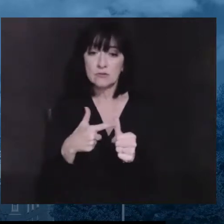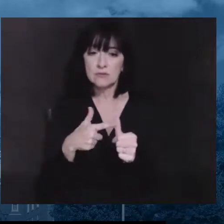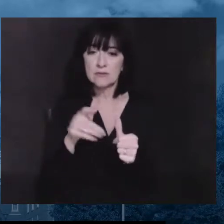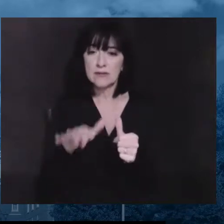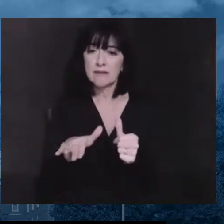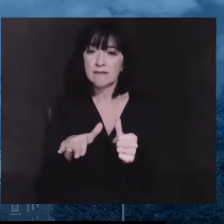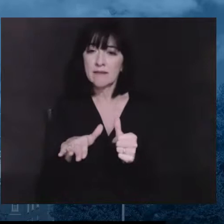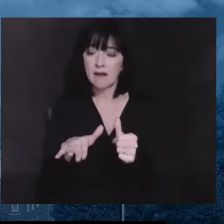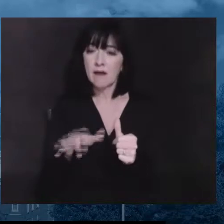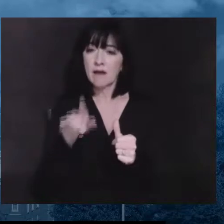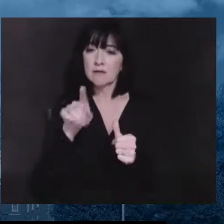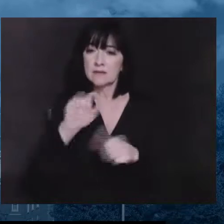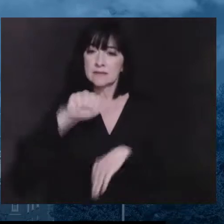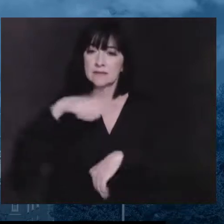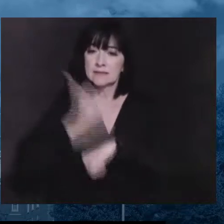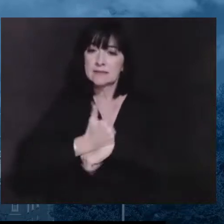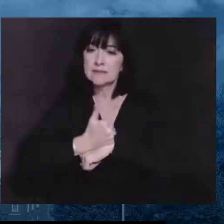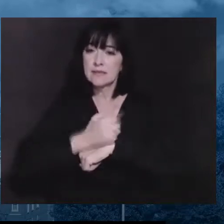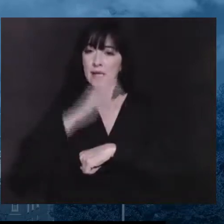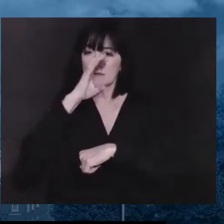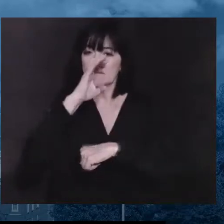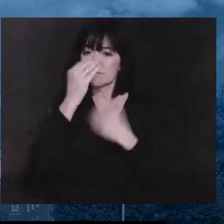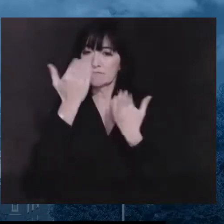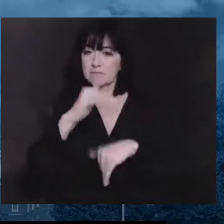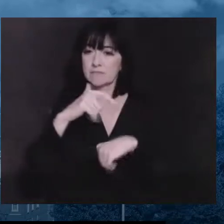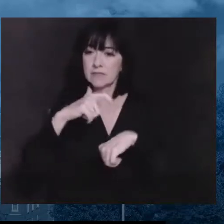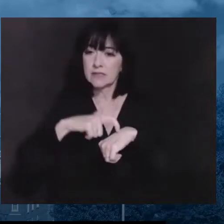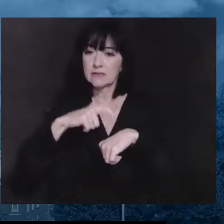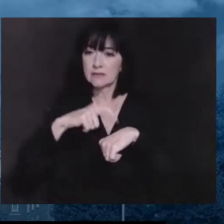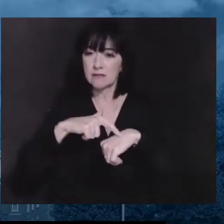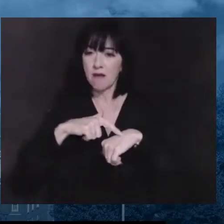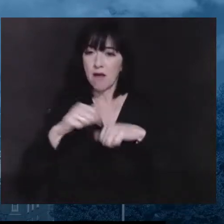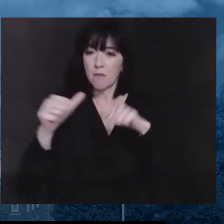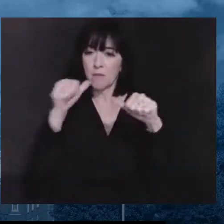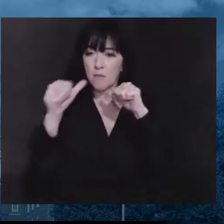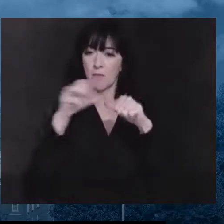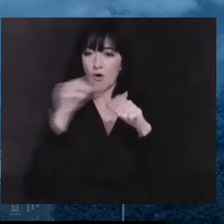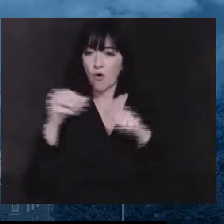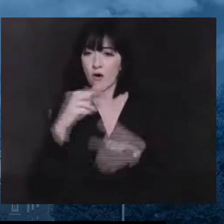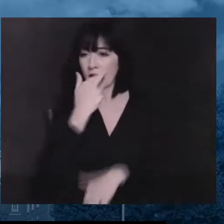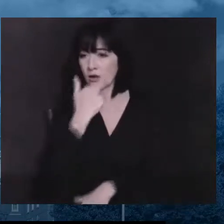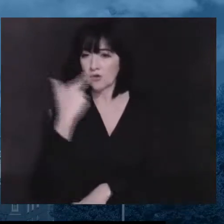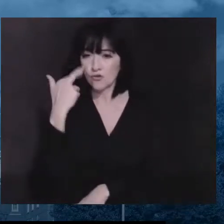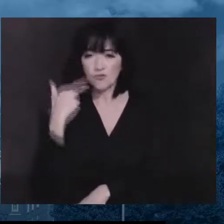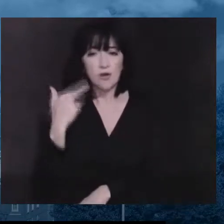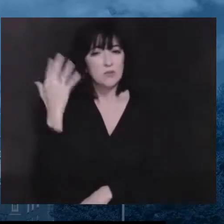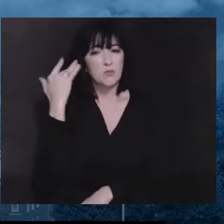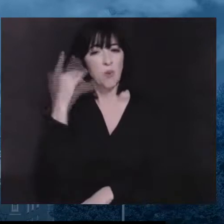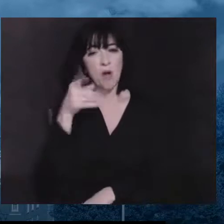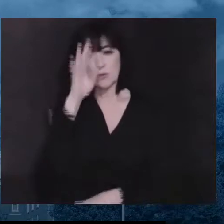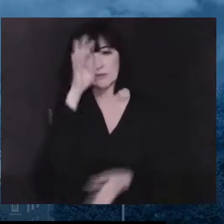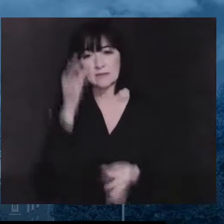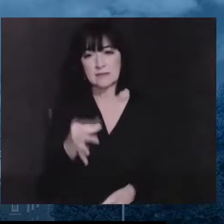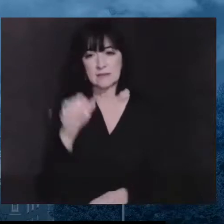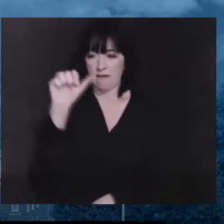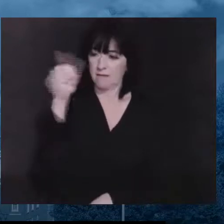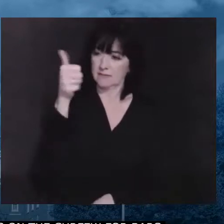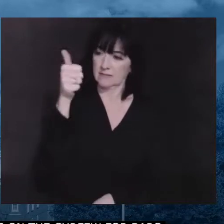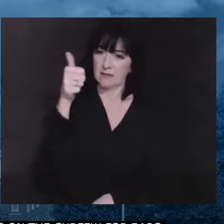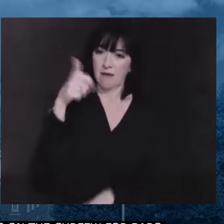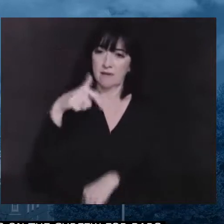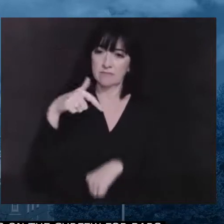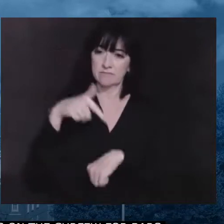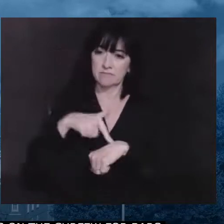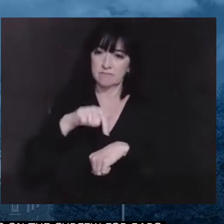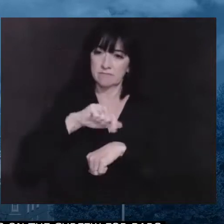for bars and restaurants. Just wondering how you ended up at 10 p.m. What was the reasoning behind that as opposed to